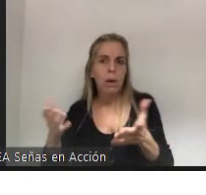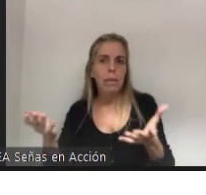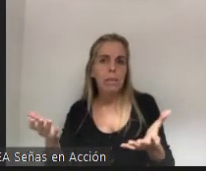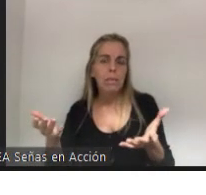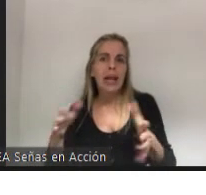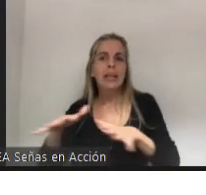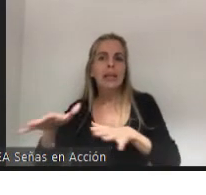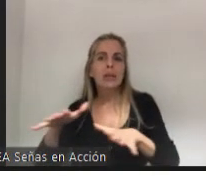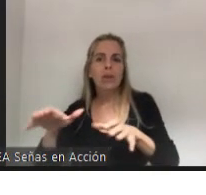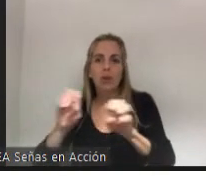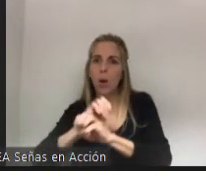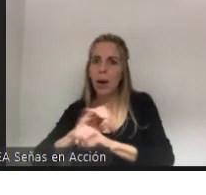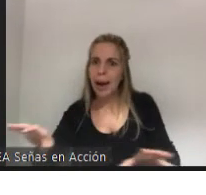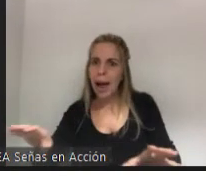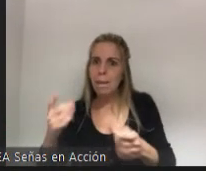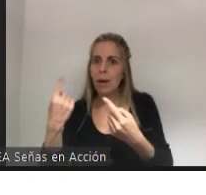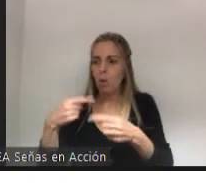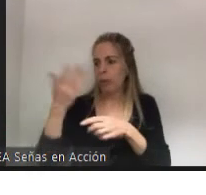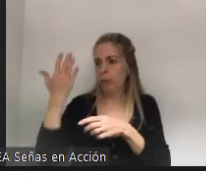I believe that